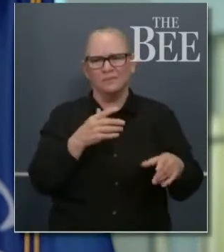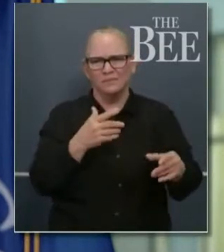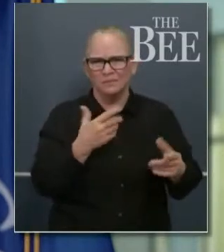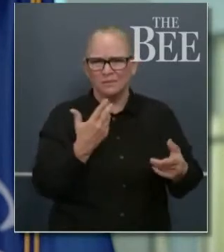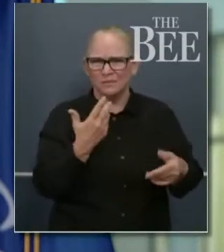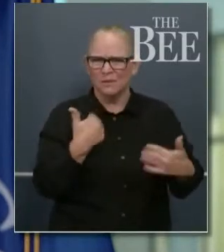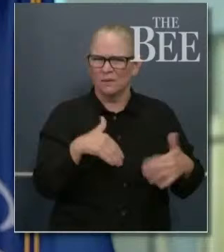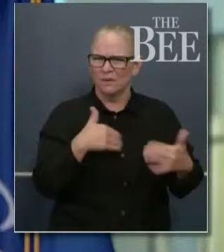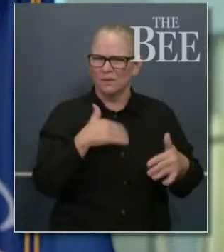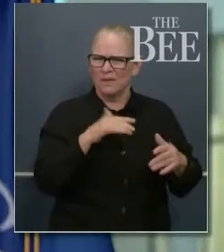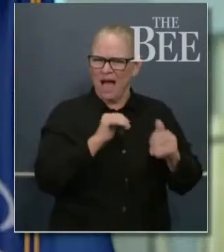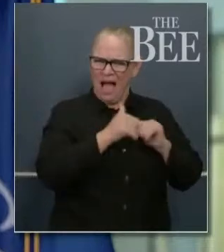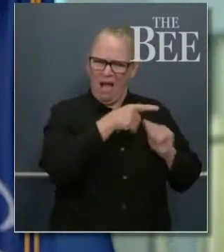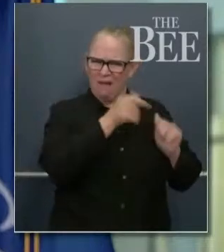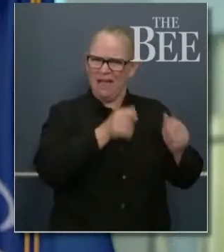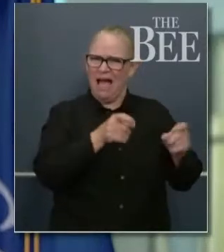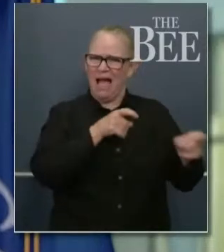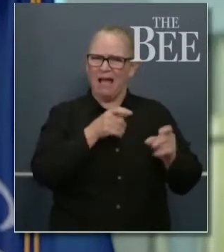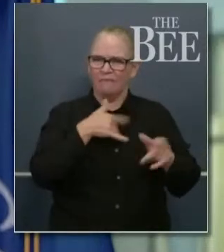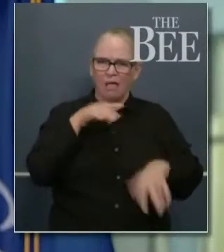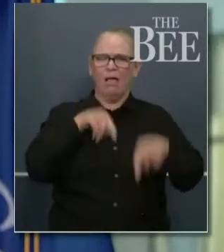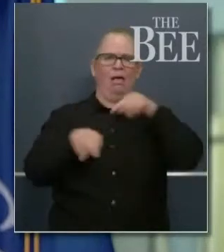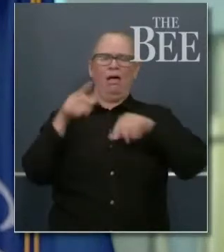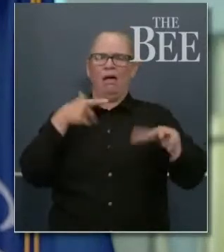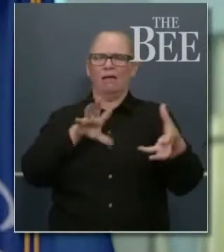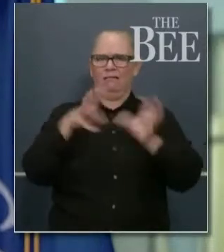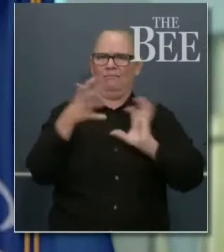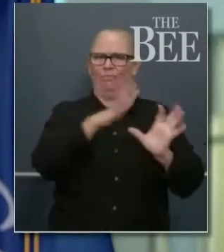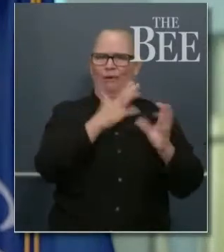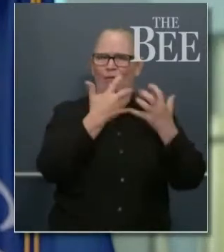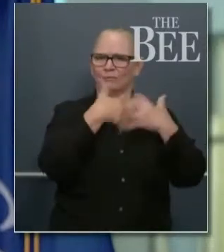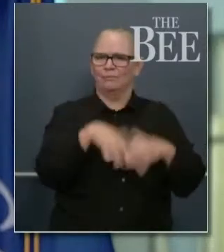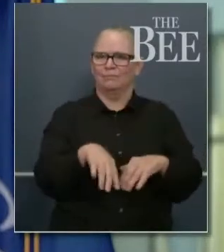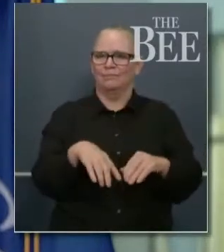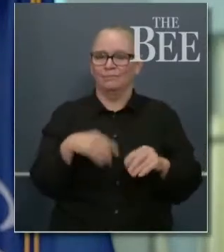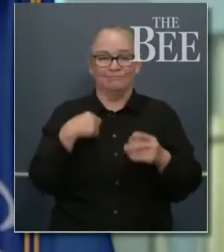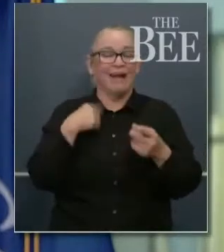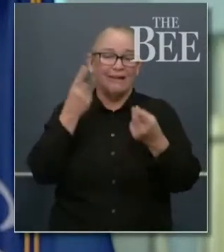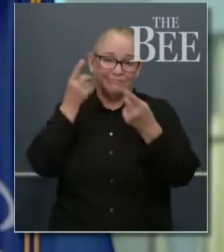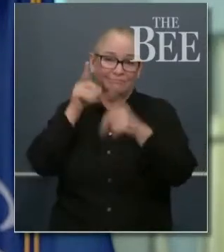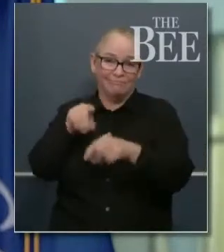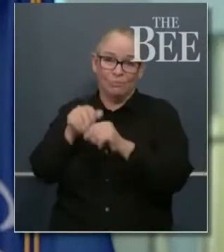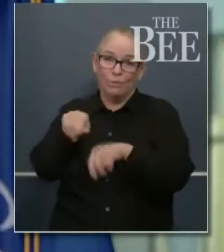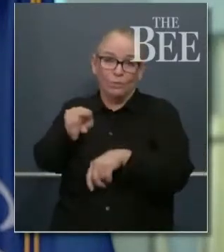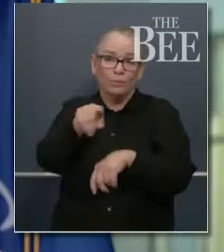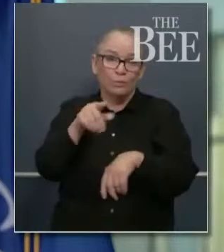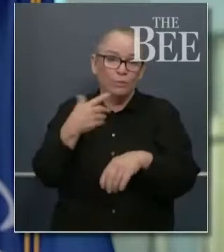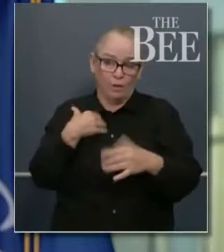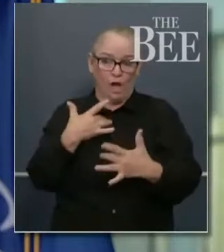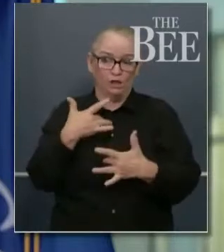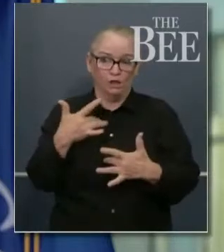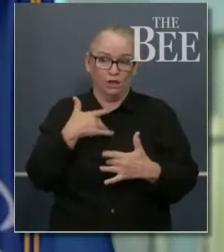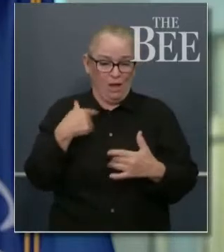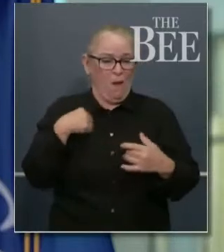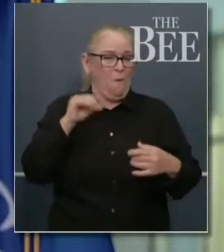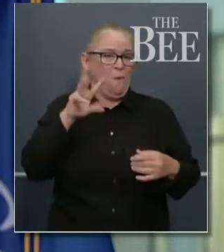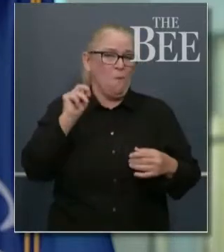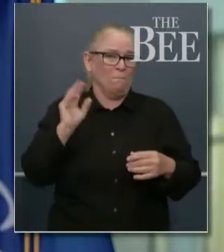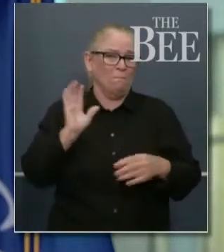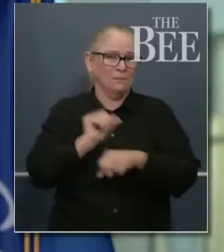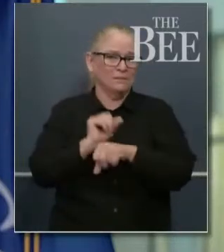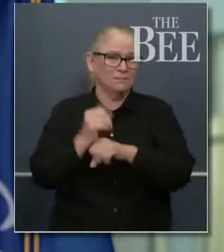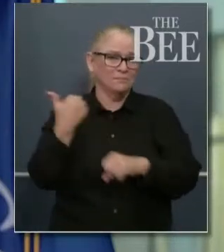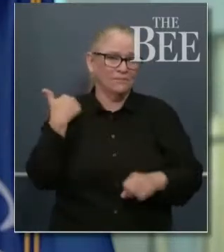person myself, the answer is absolutely. I'm concerned about that. And that's why it's incumbent upon local health officials, local leaders to